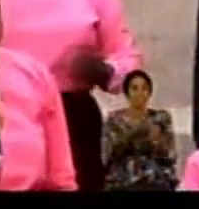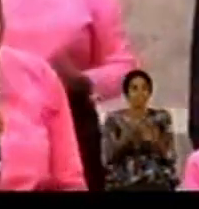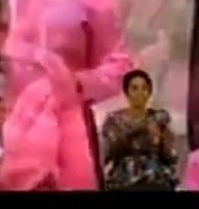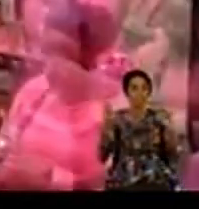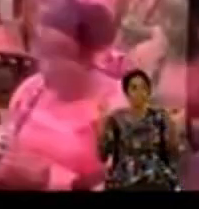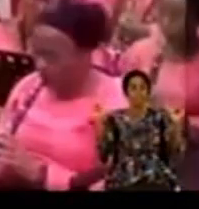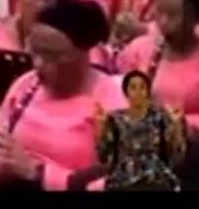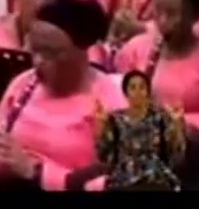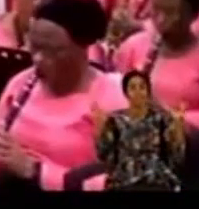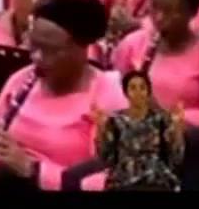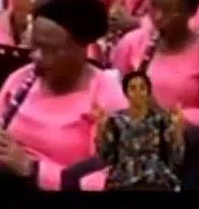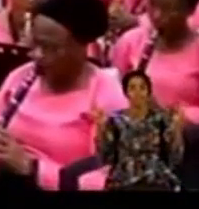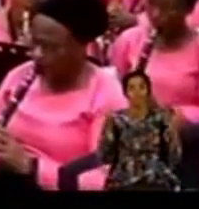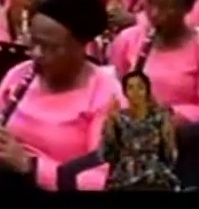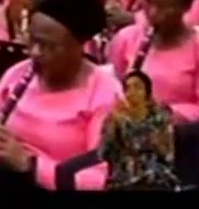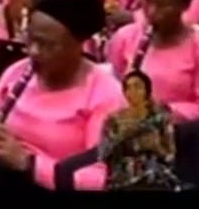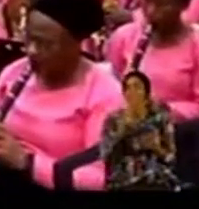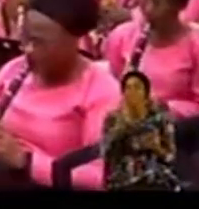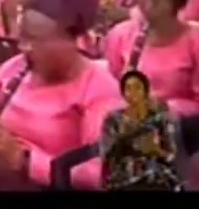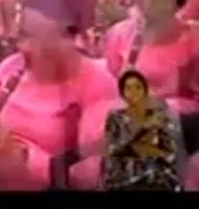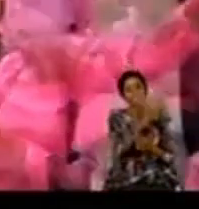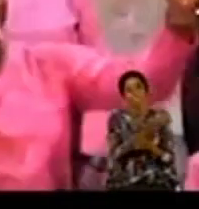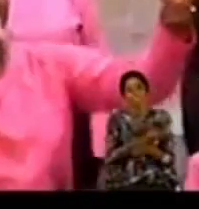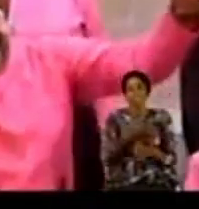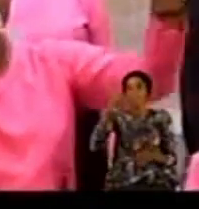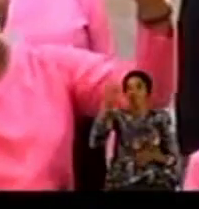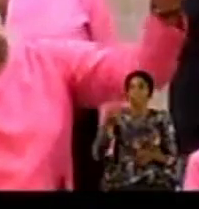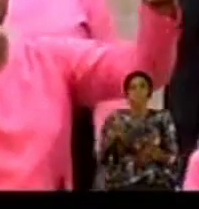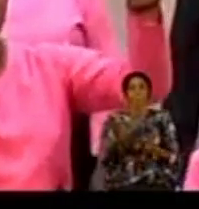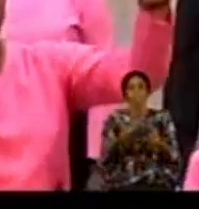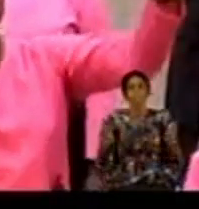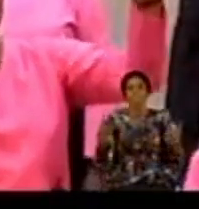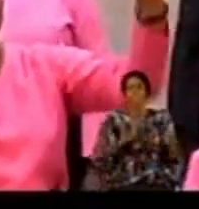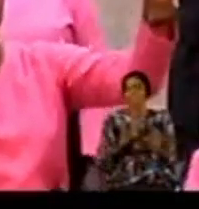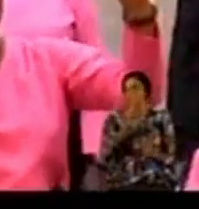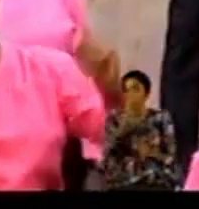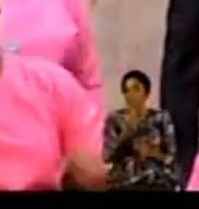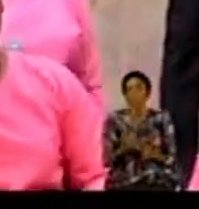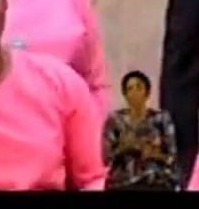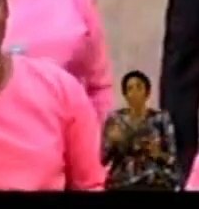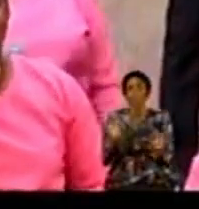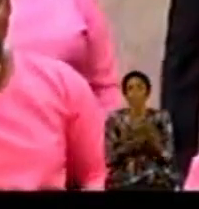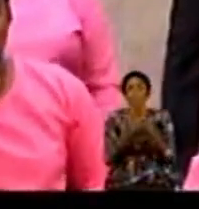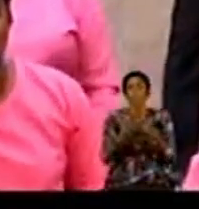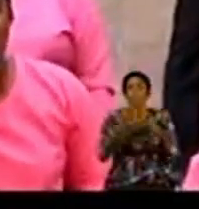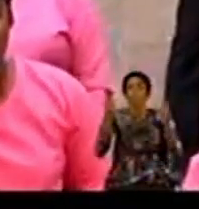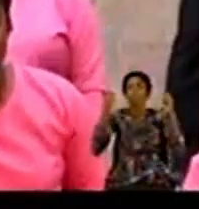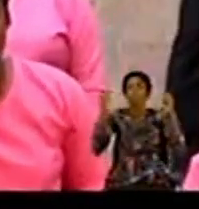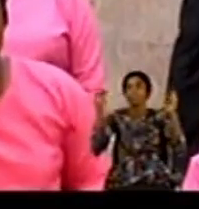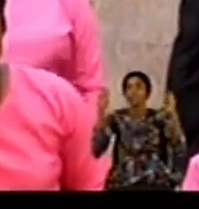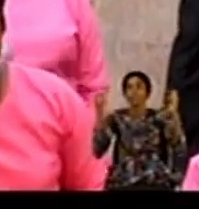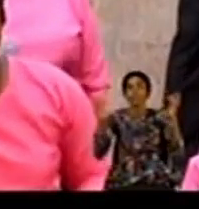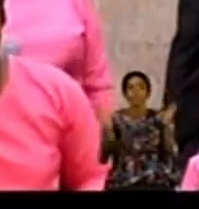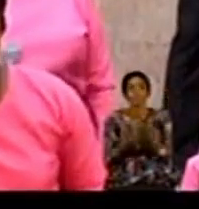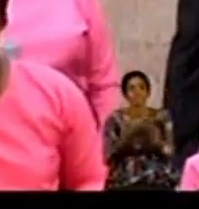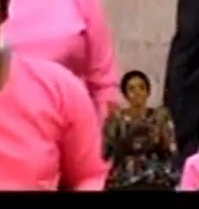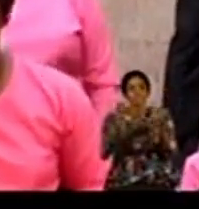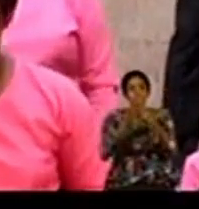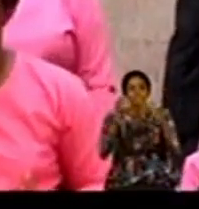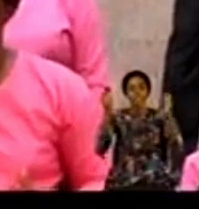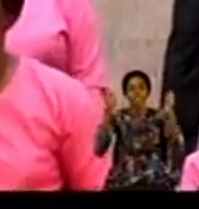Hallelujah, hallelujah. You are the mighty God, the great I am.